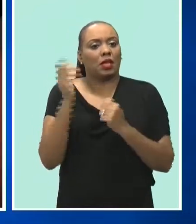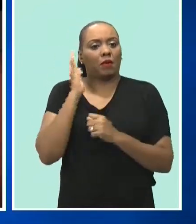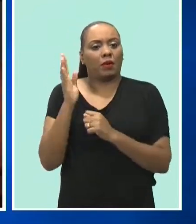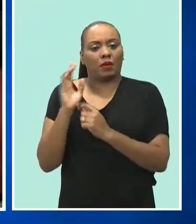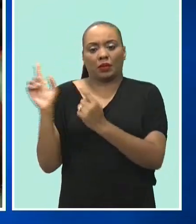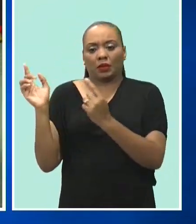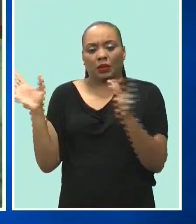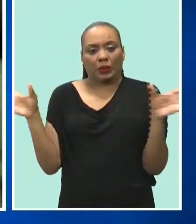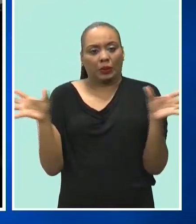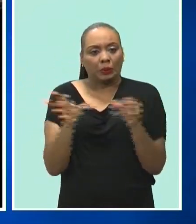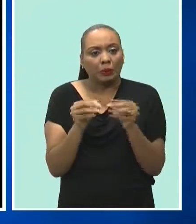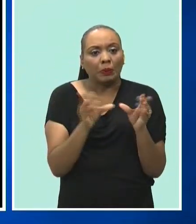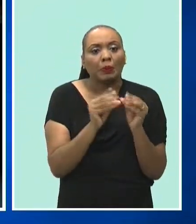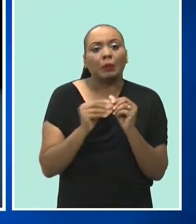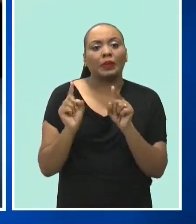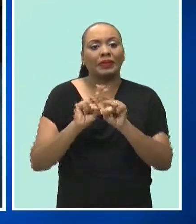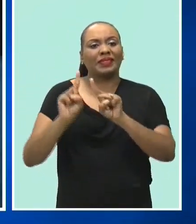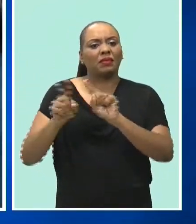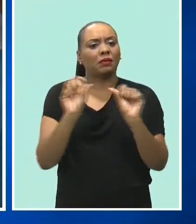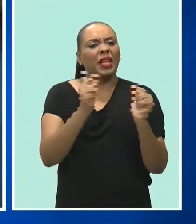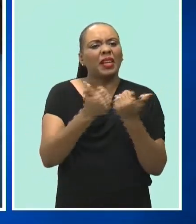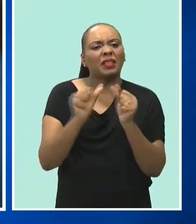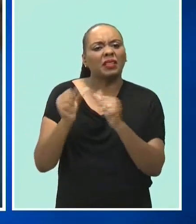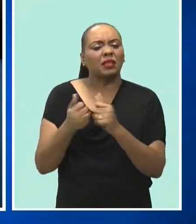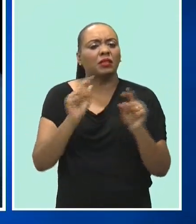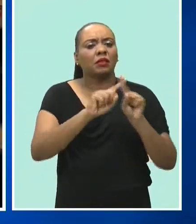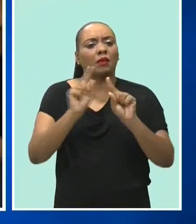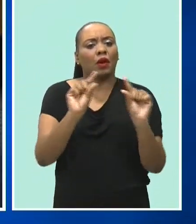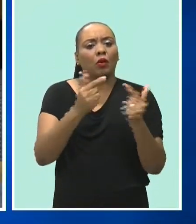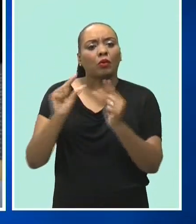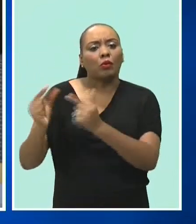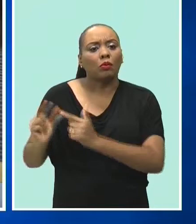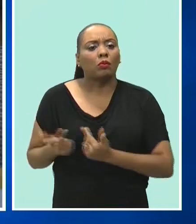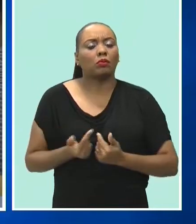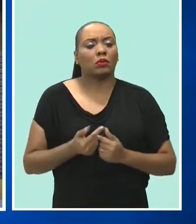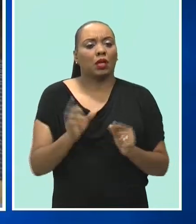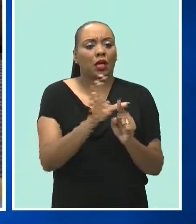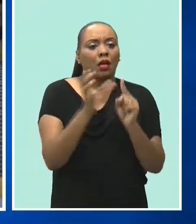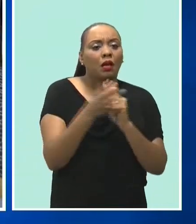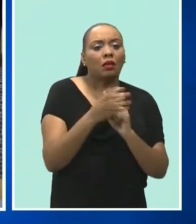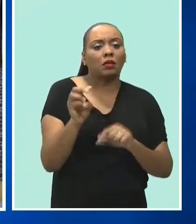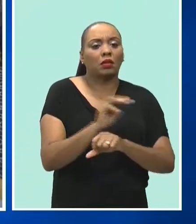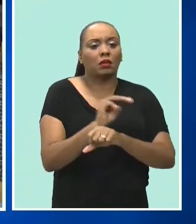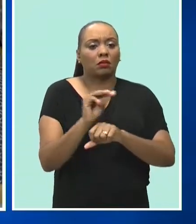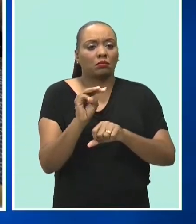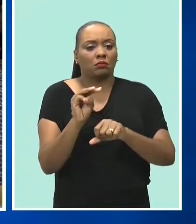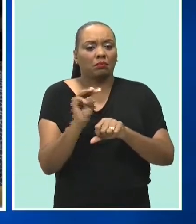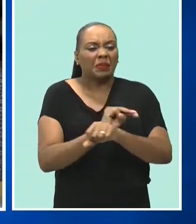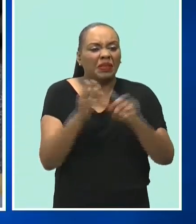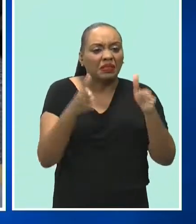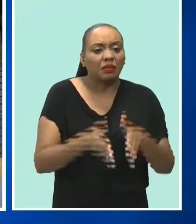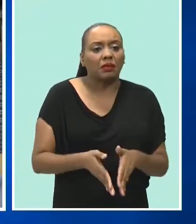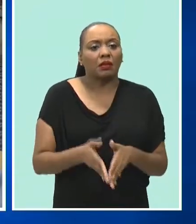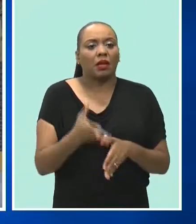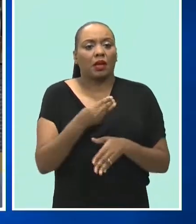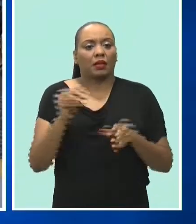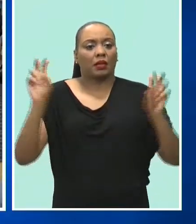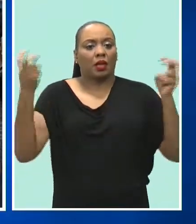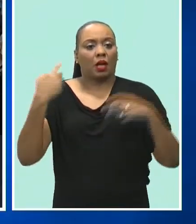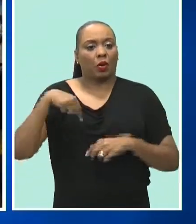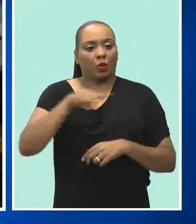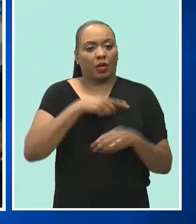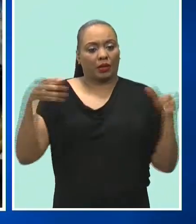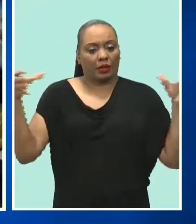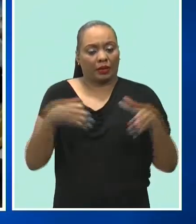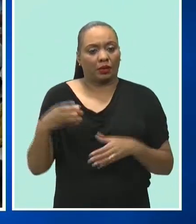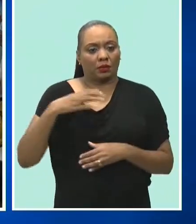meet with different agencies along with the Minister of Creative Economy and Culture and the Regathering Committee. Chief Executive Officer of the Ghana